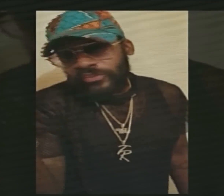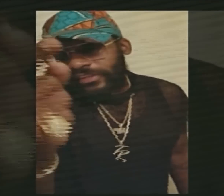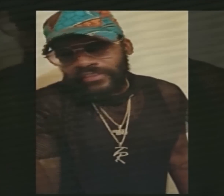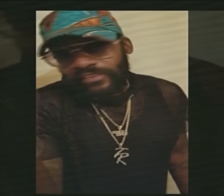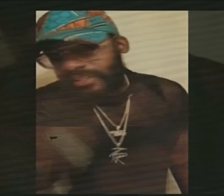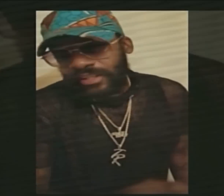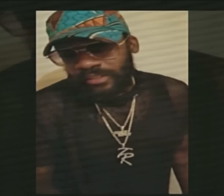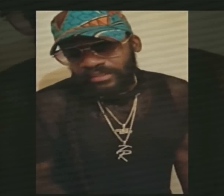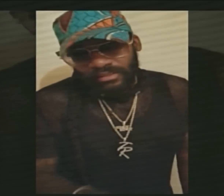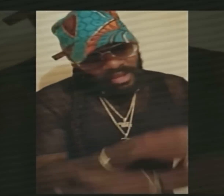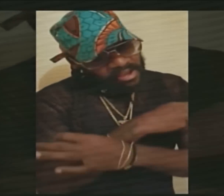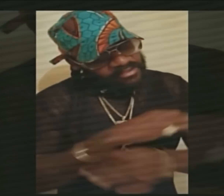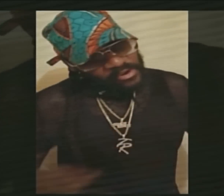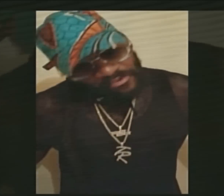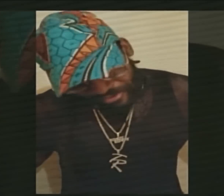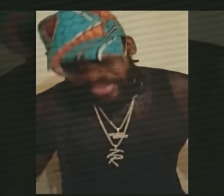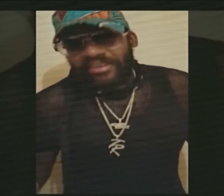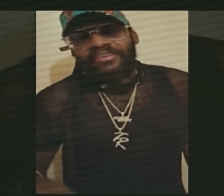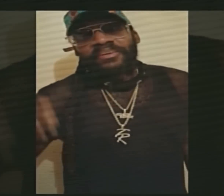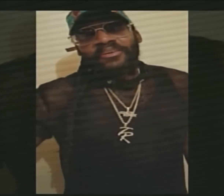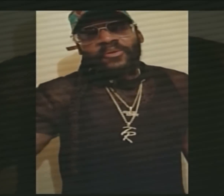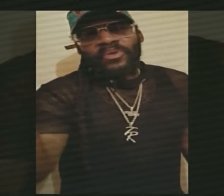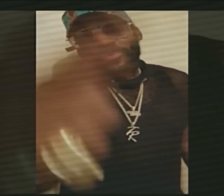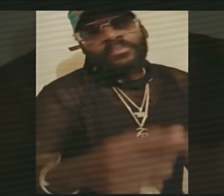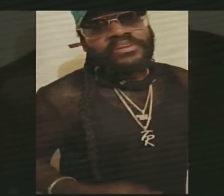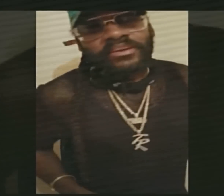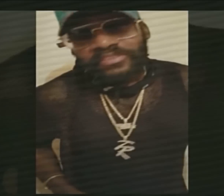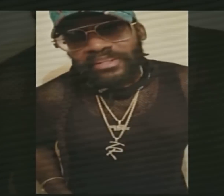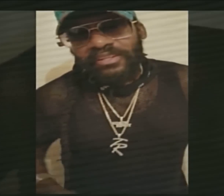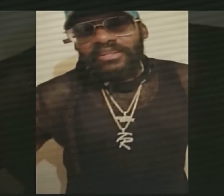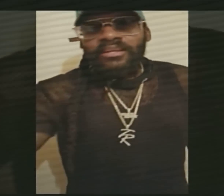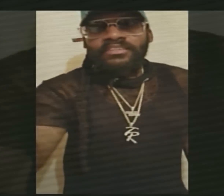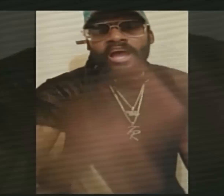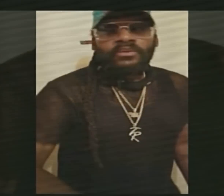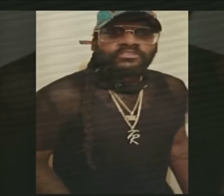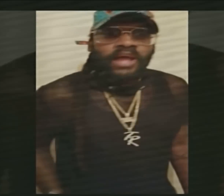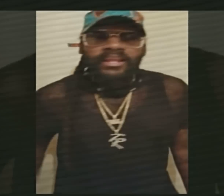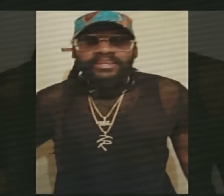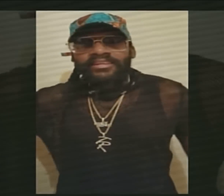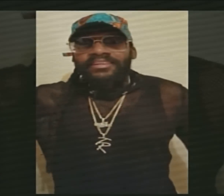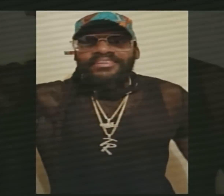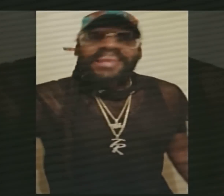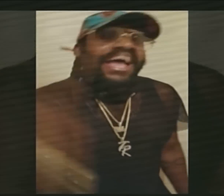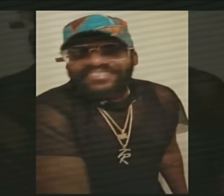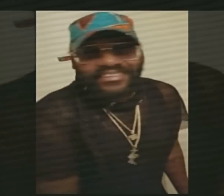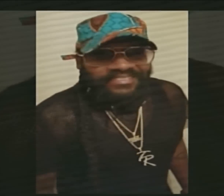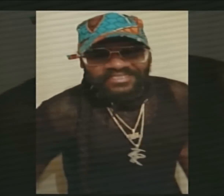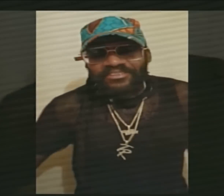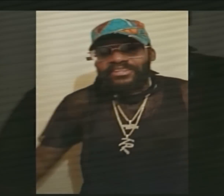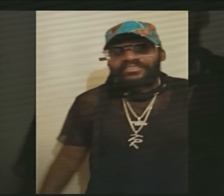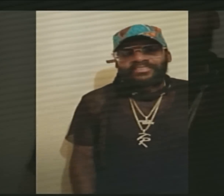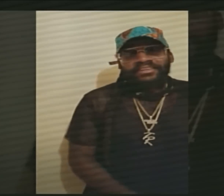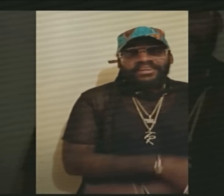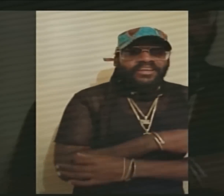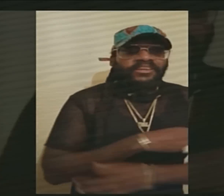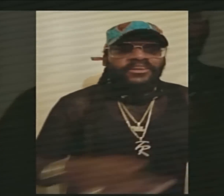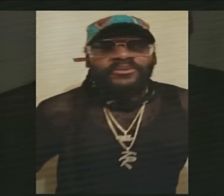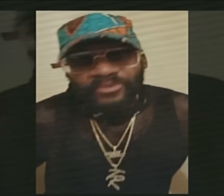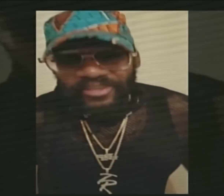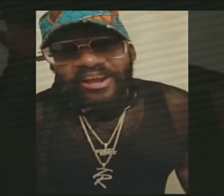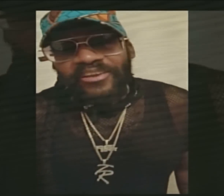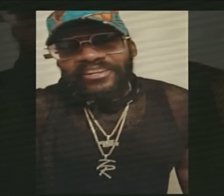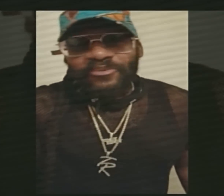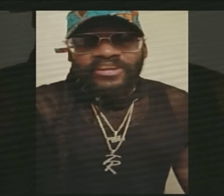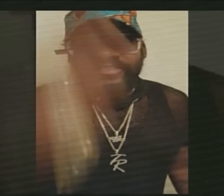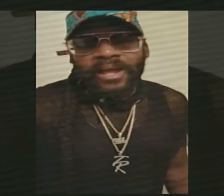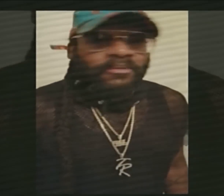June 16, have no fear. We will be there. Sing Taurus Riley. Niceness increase. You don't know